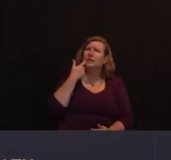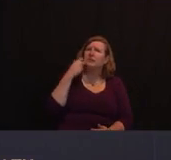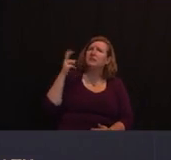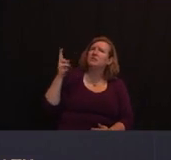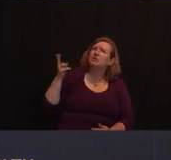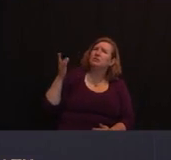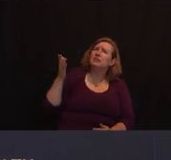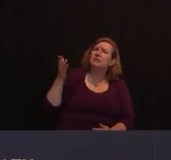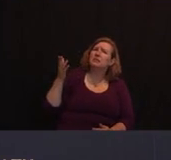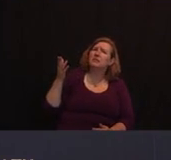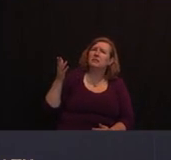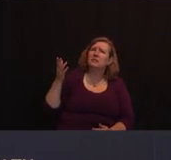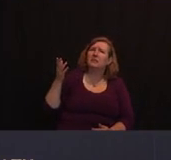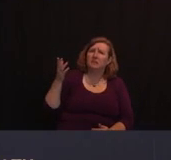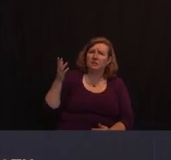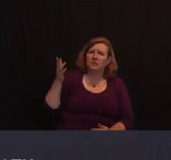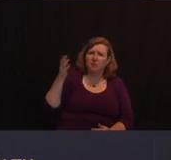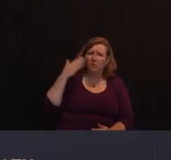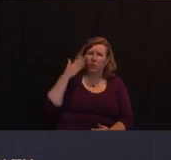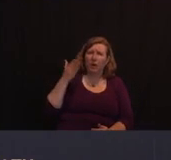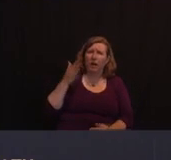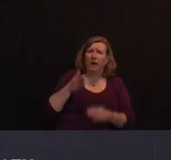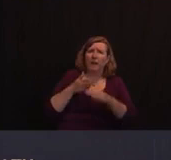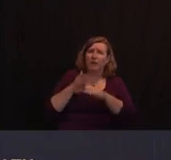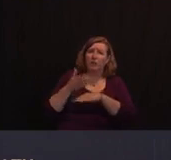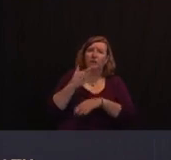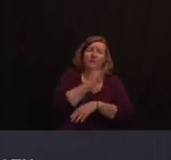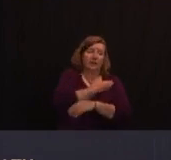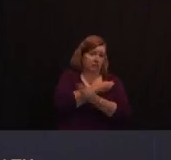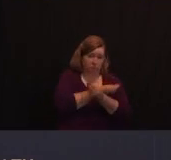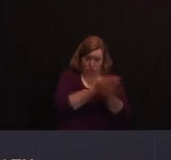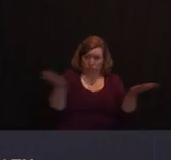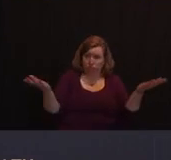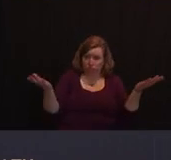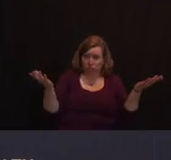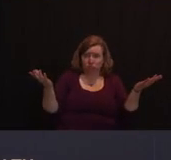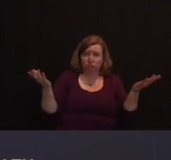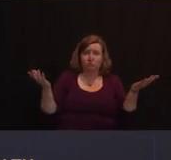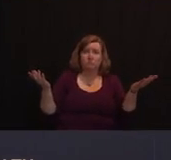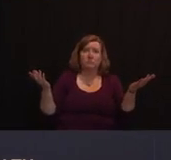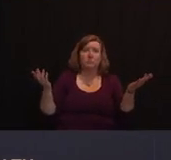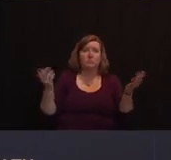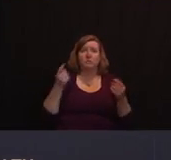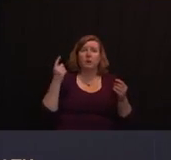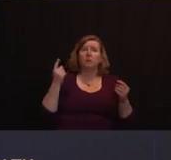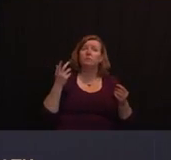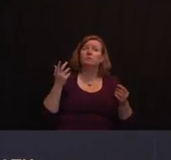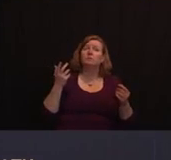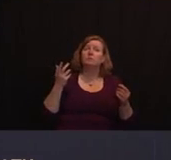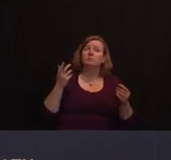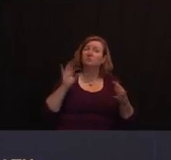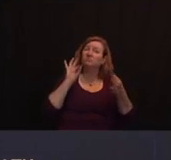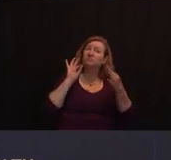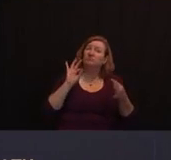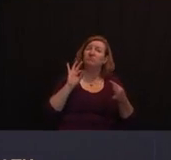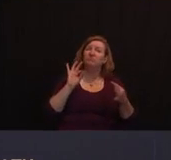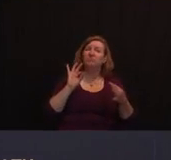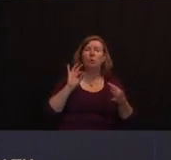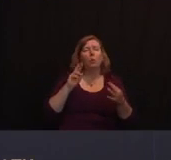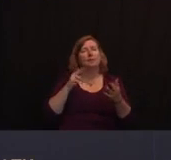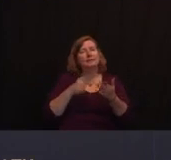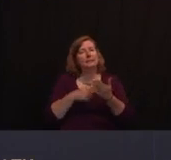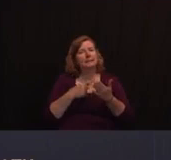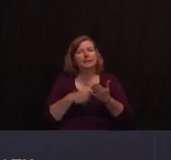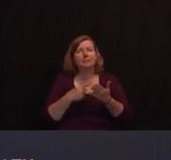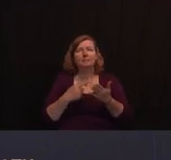they always, after they go onto the market, are they always problem-free, or do we sometimes see pauses similar to